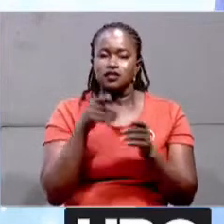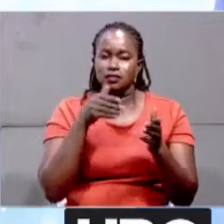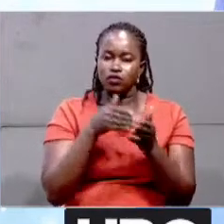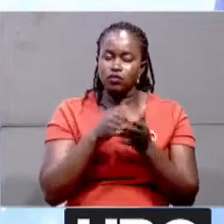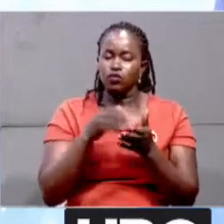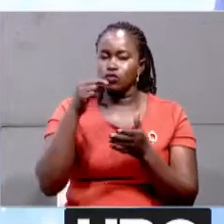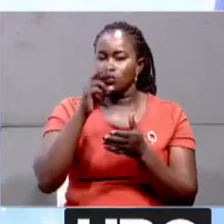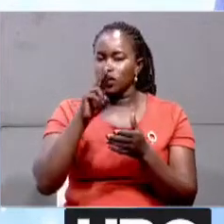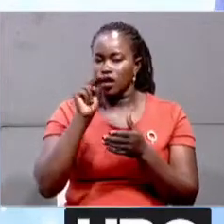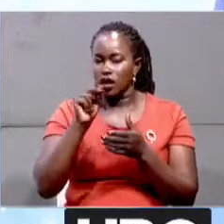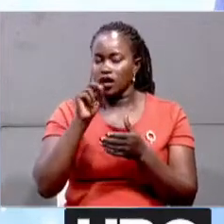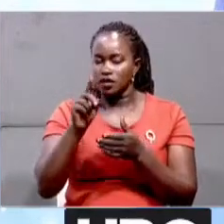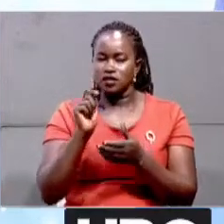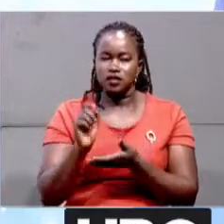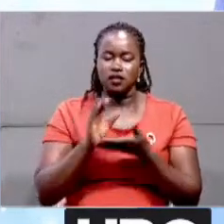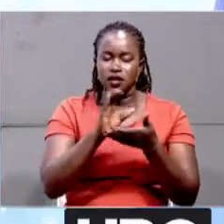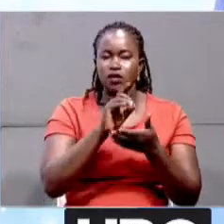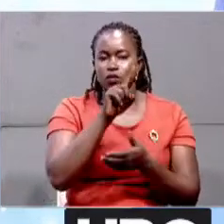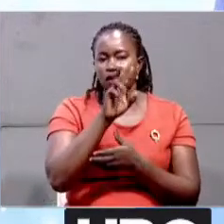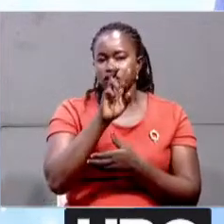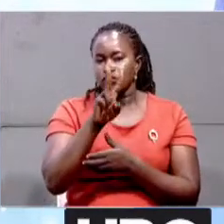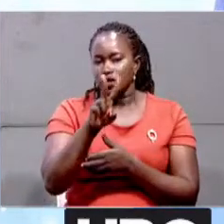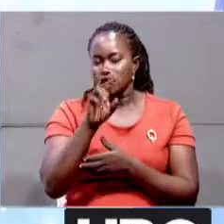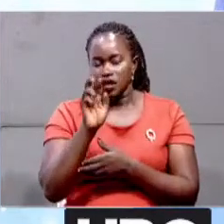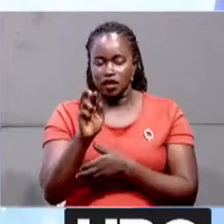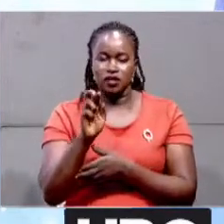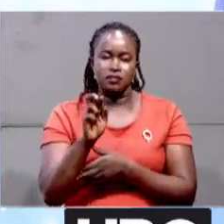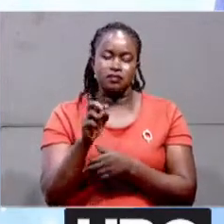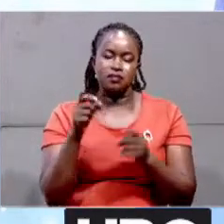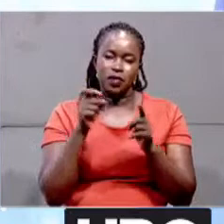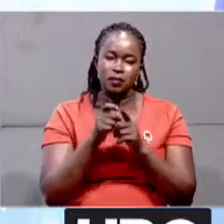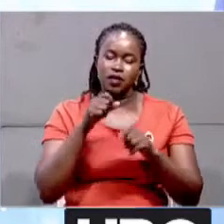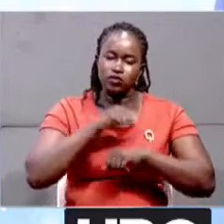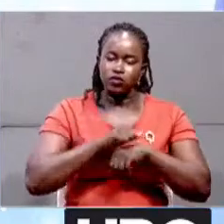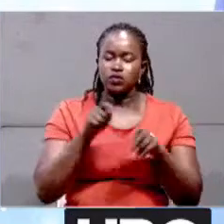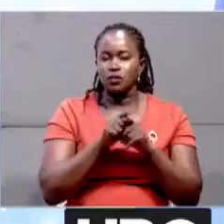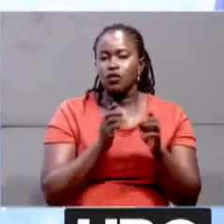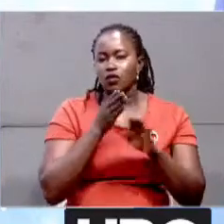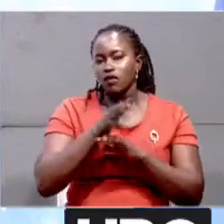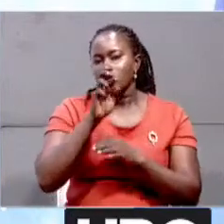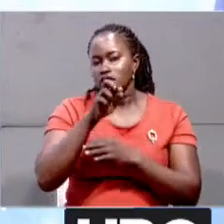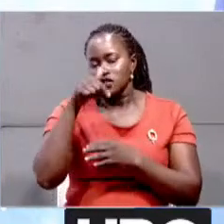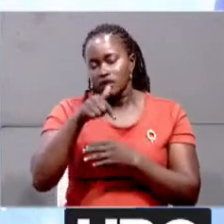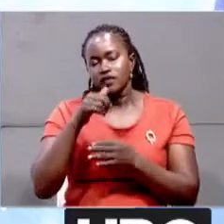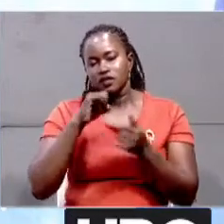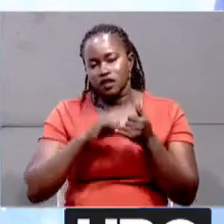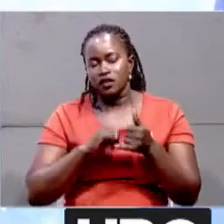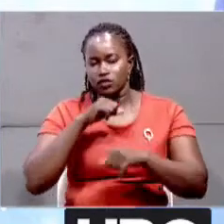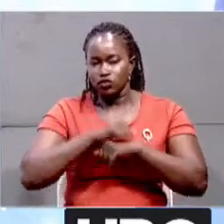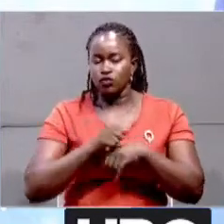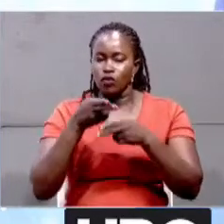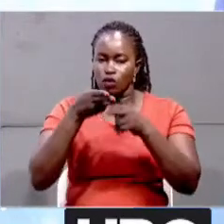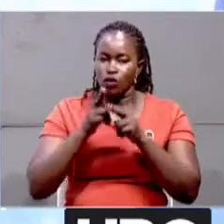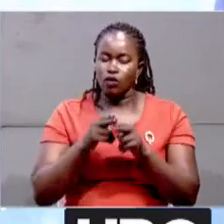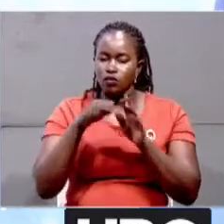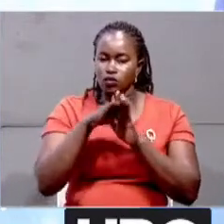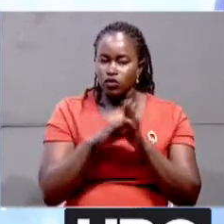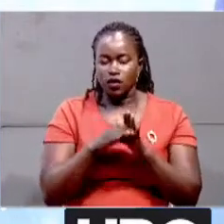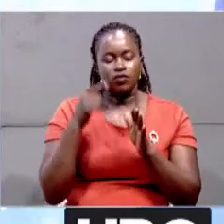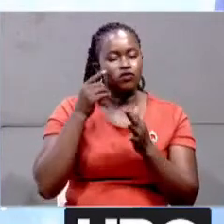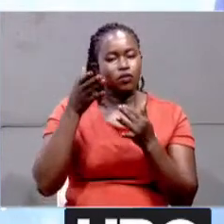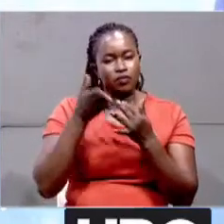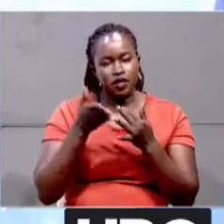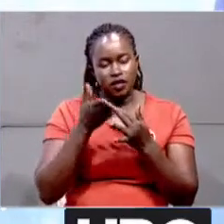aid of about 128 primary schools and over 87 secondary schools, loan schemes for midwives